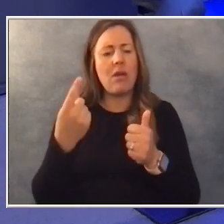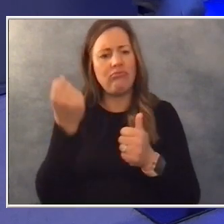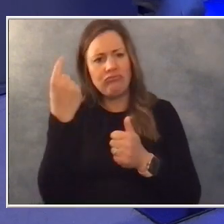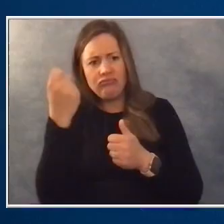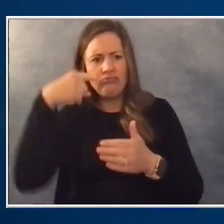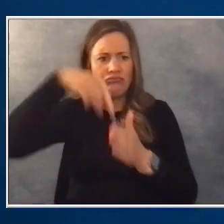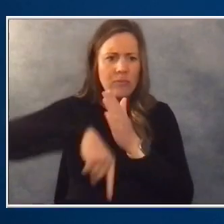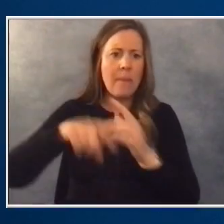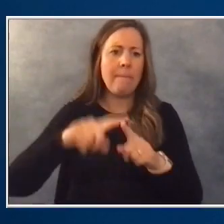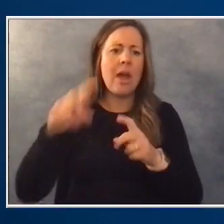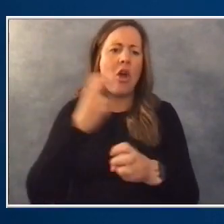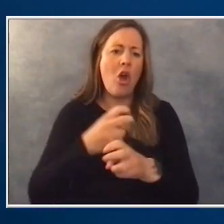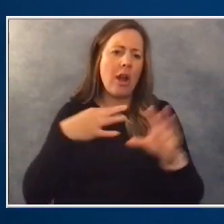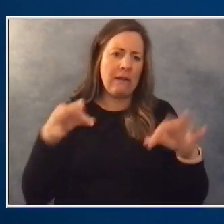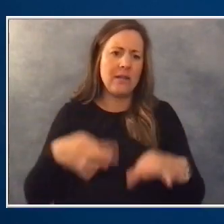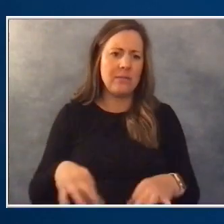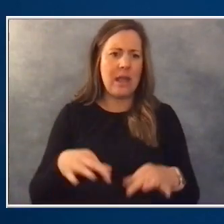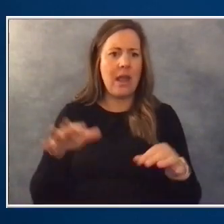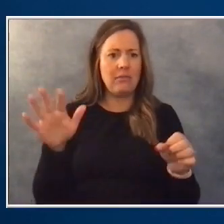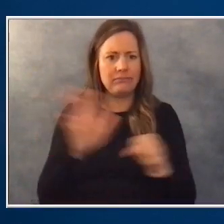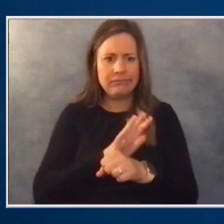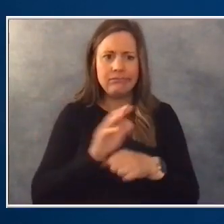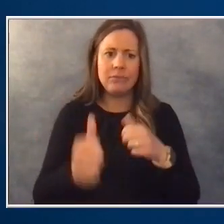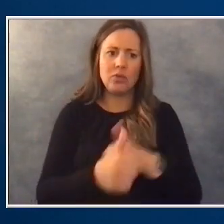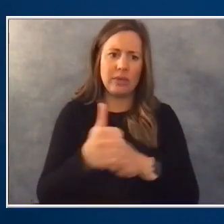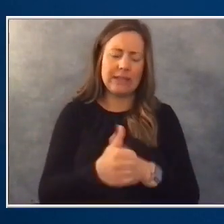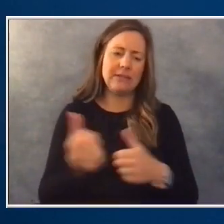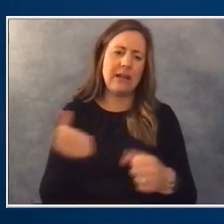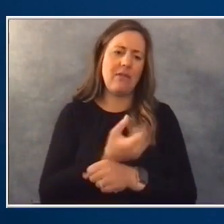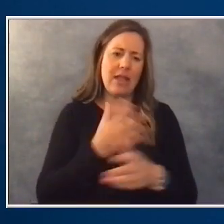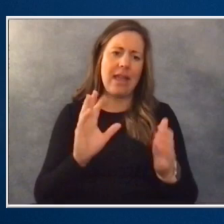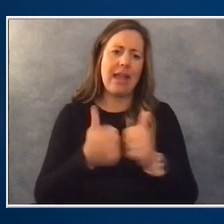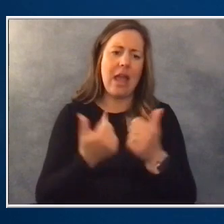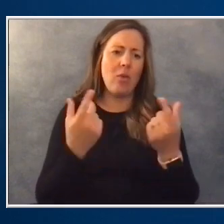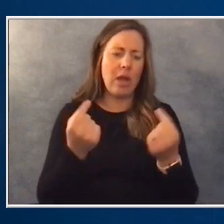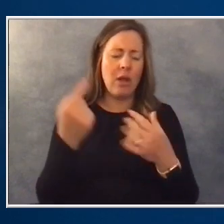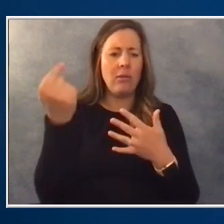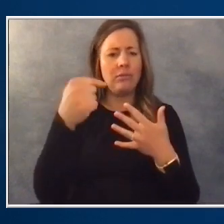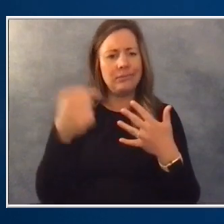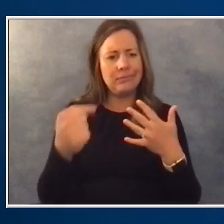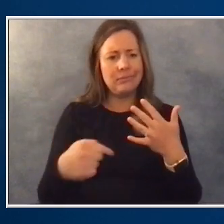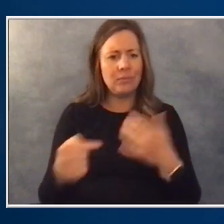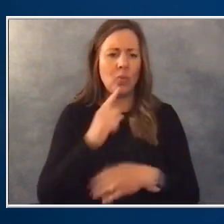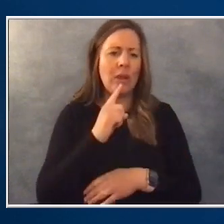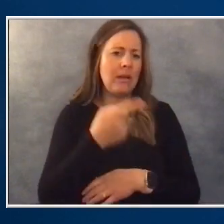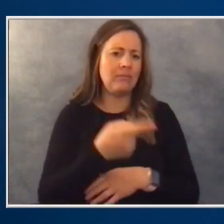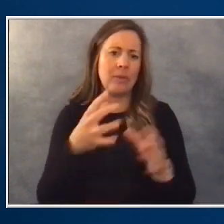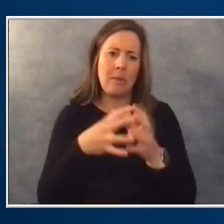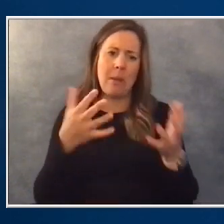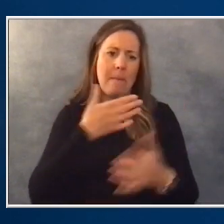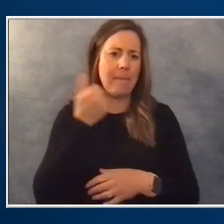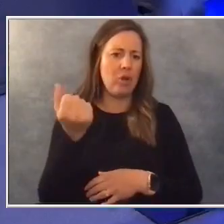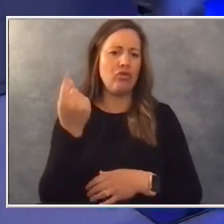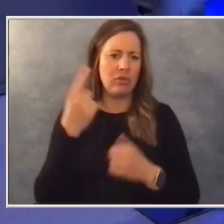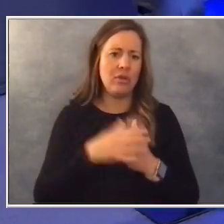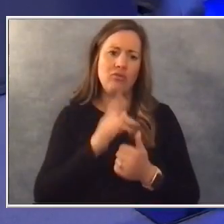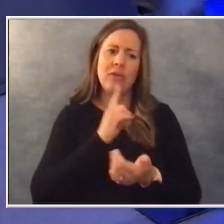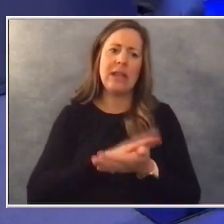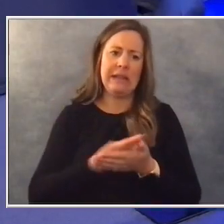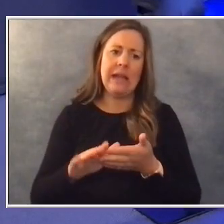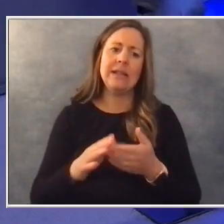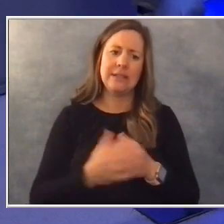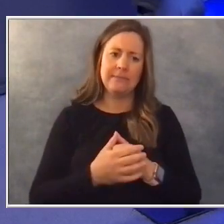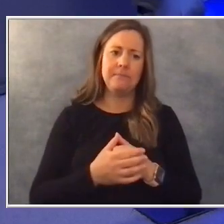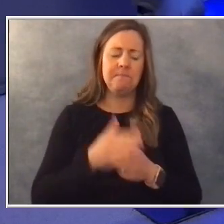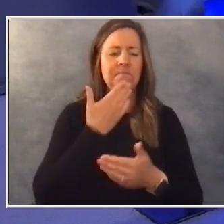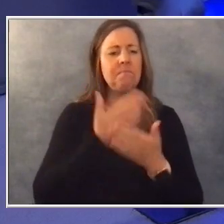explain, hey, here's the risk, here's how we do it, things like this. So you have a much better understanding of that. So I think that's nice. Yeah. Some good benefits to that.